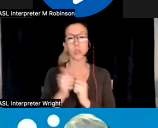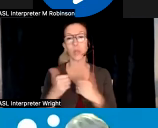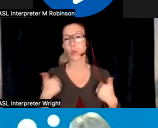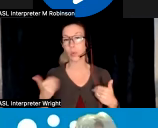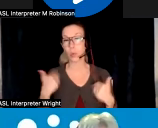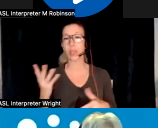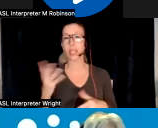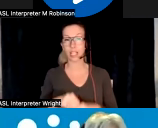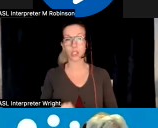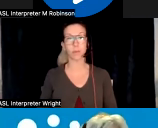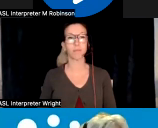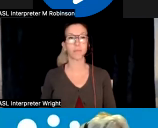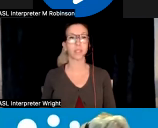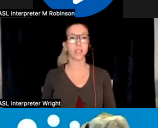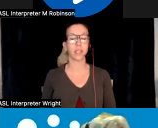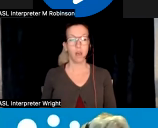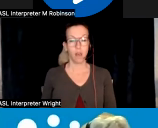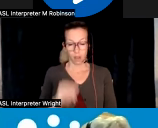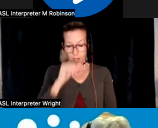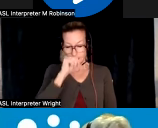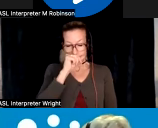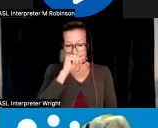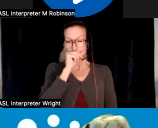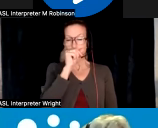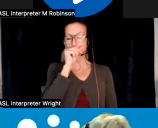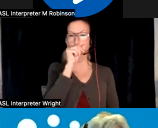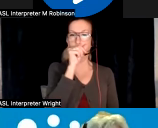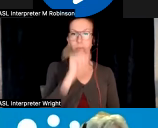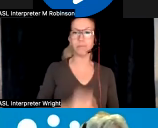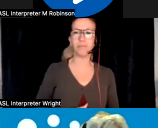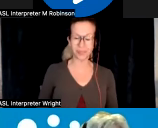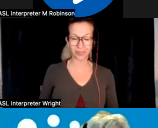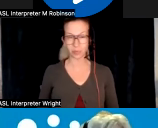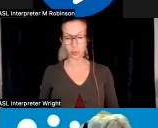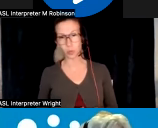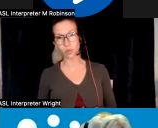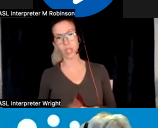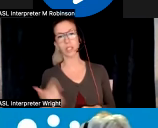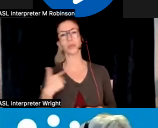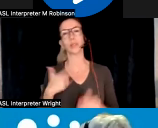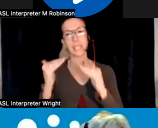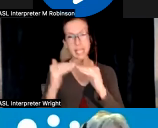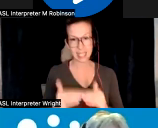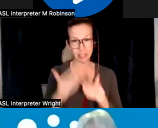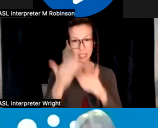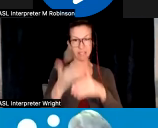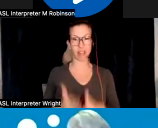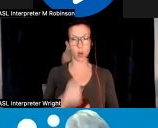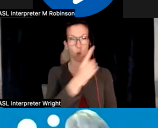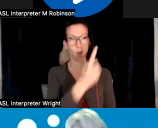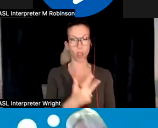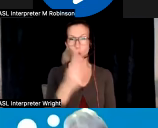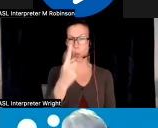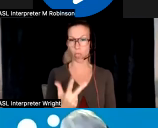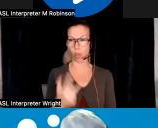brief feel for what you all said to us, you were kind of evenly divided, a third, about where you wanted